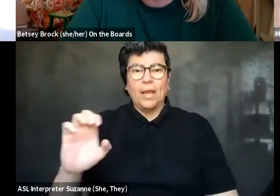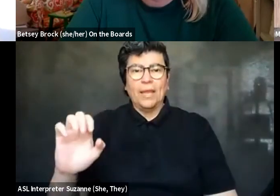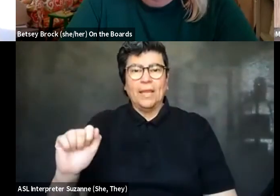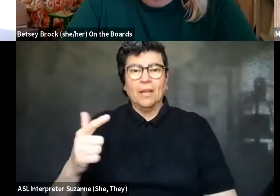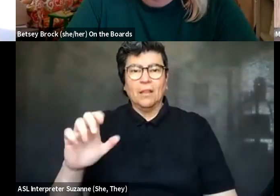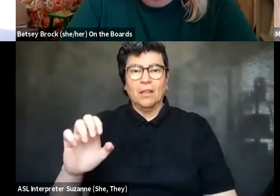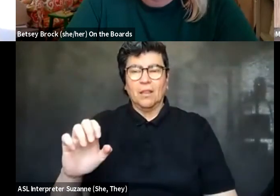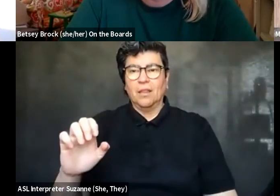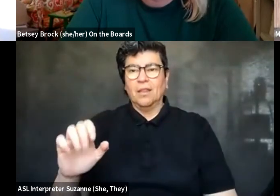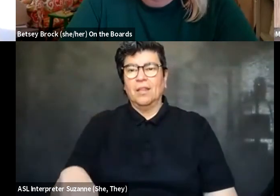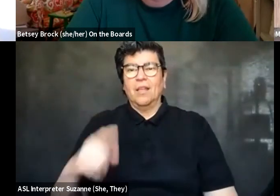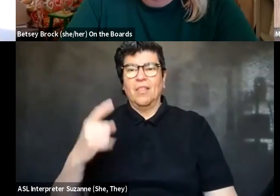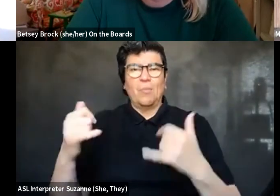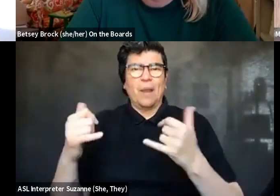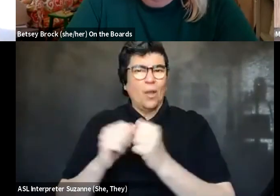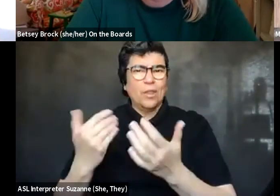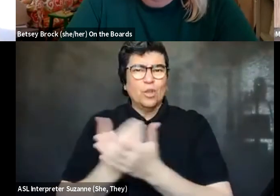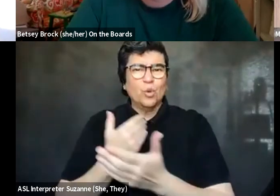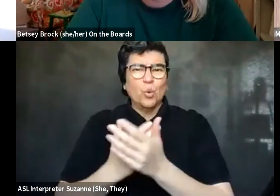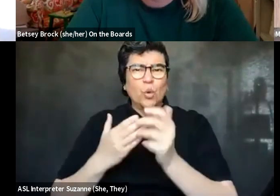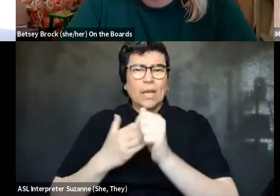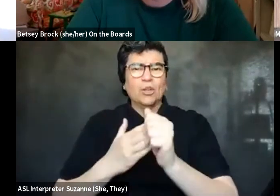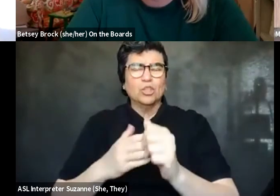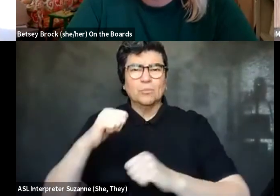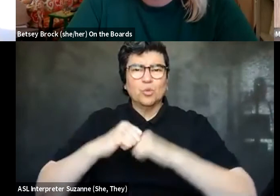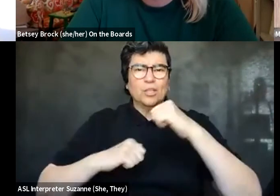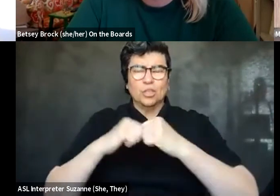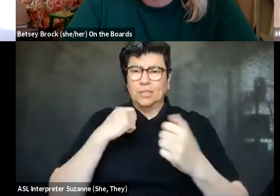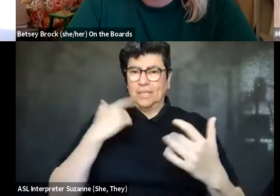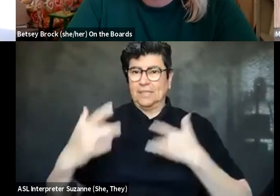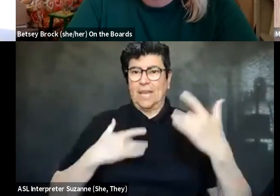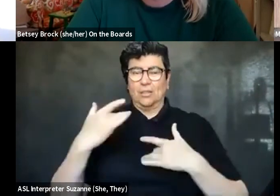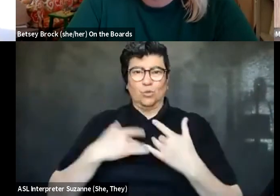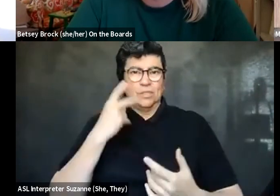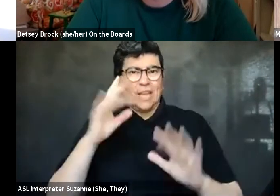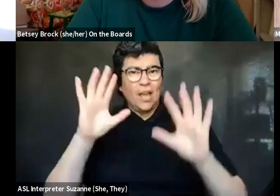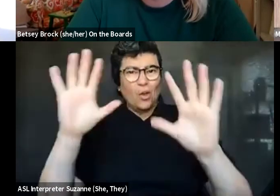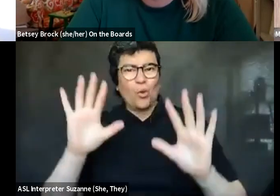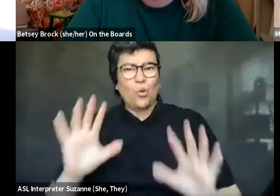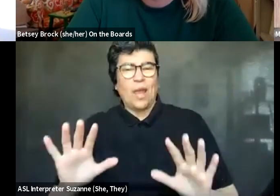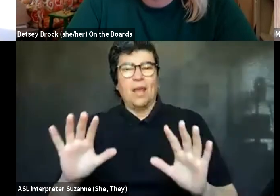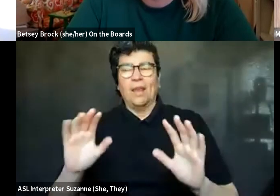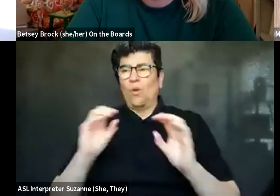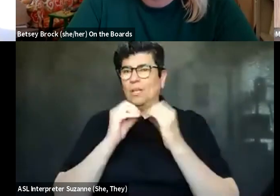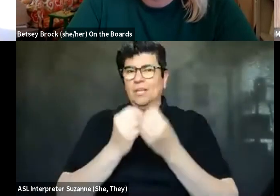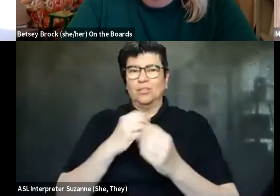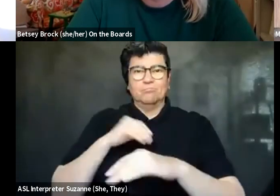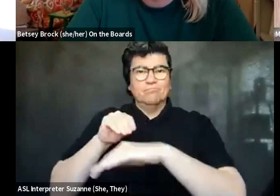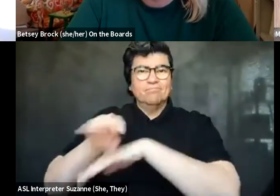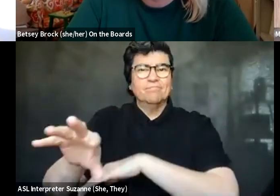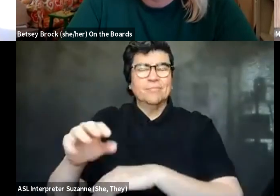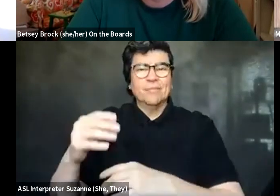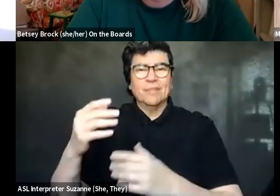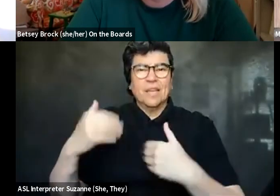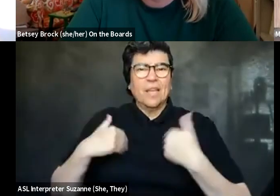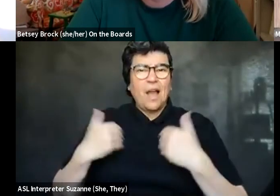And they're playing with new leadership structures, and it was exciting to see such a great organization that's impacting young people so well, really